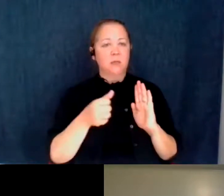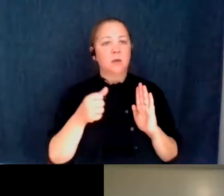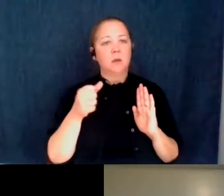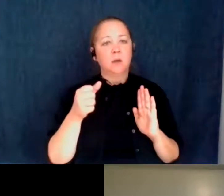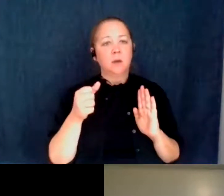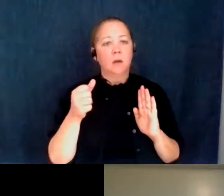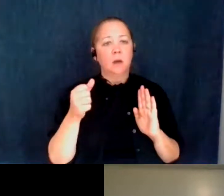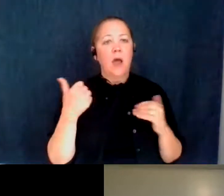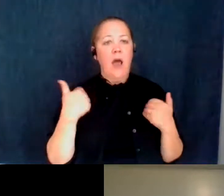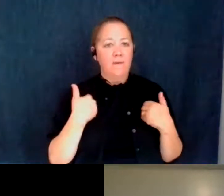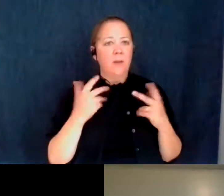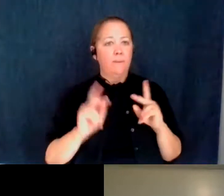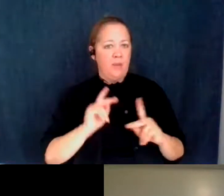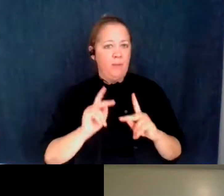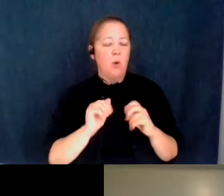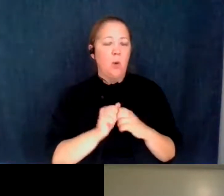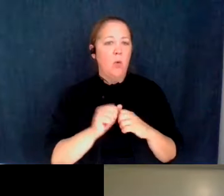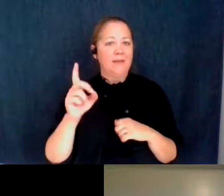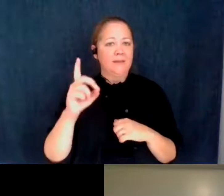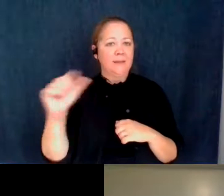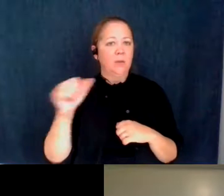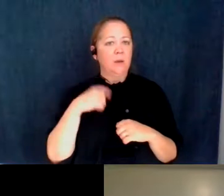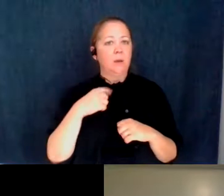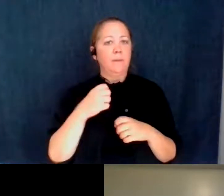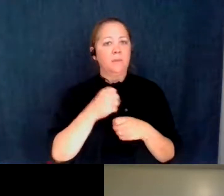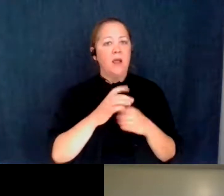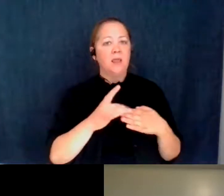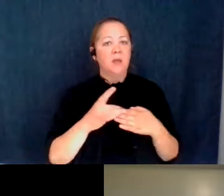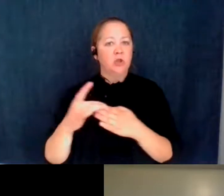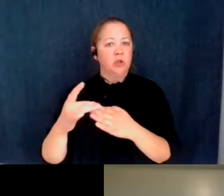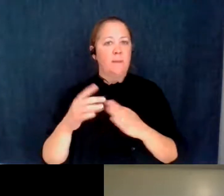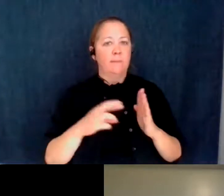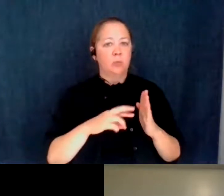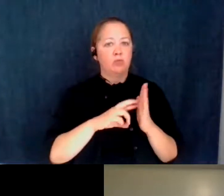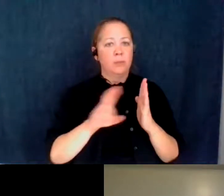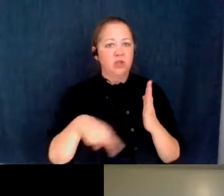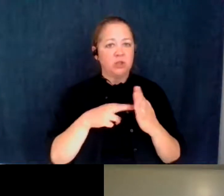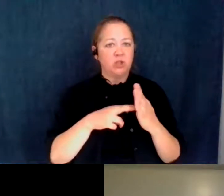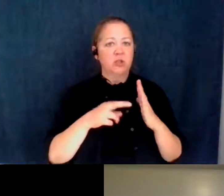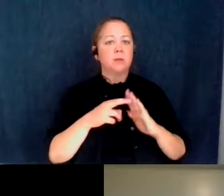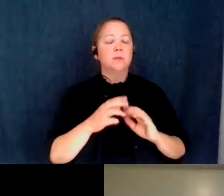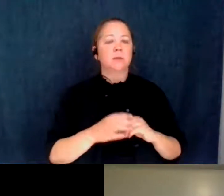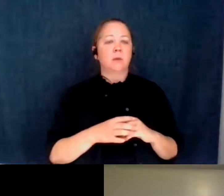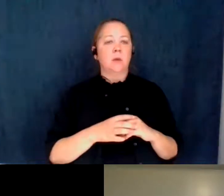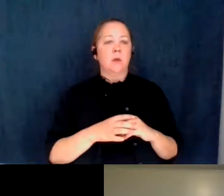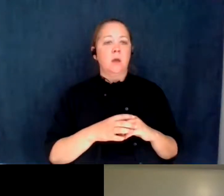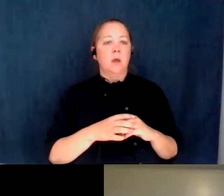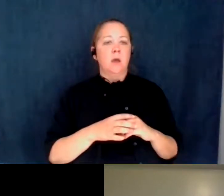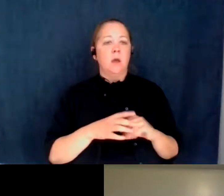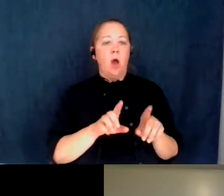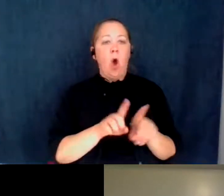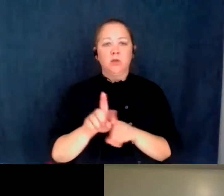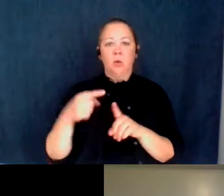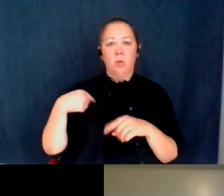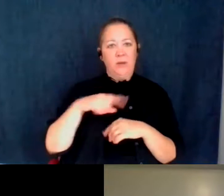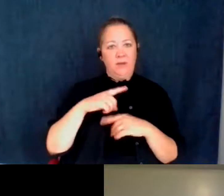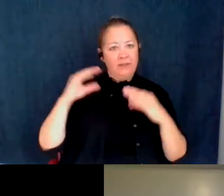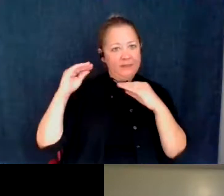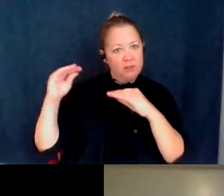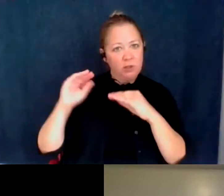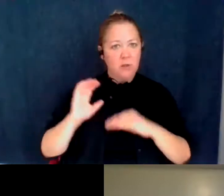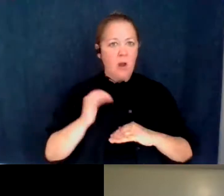having people with disabilities in leadership and planning positions, and doing that ourselves, as well as teaching our alumni to do that.